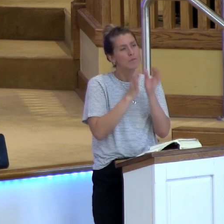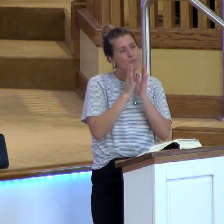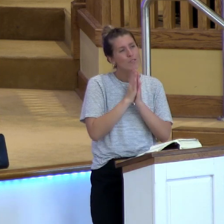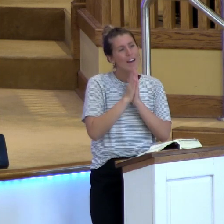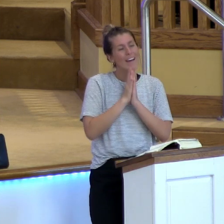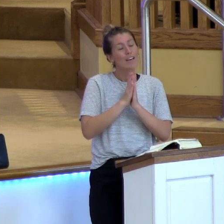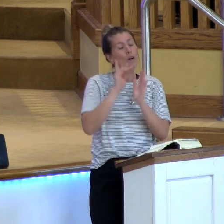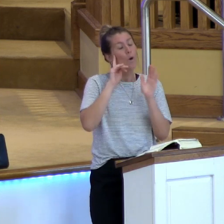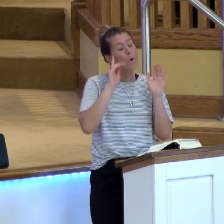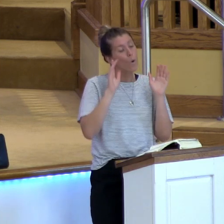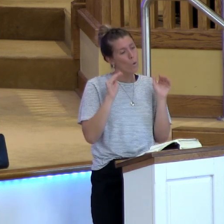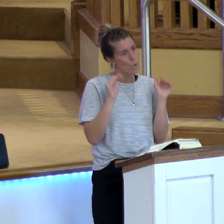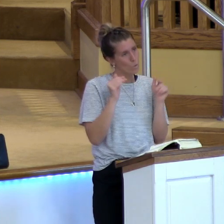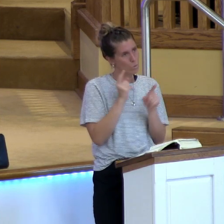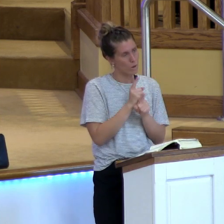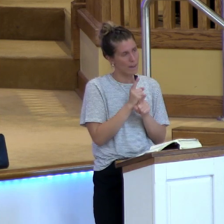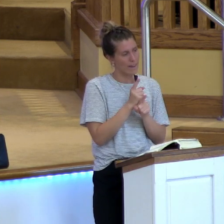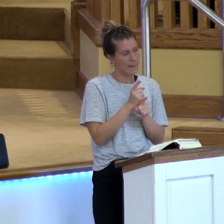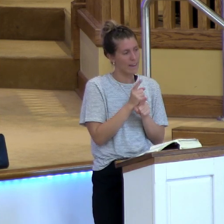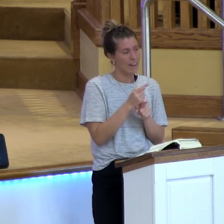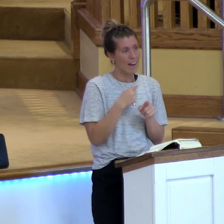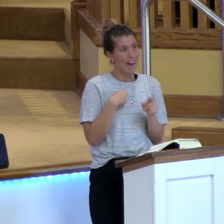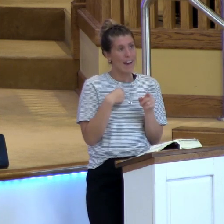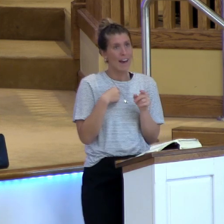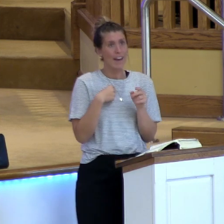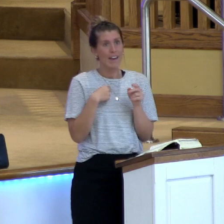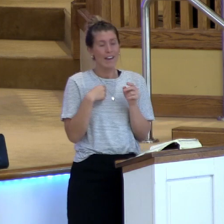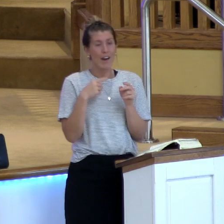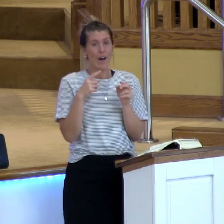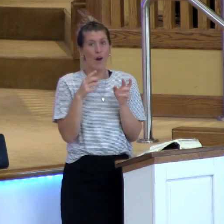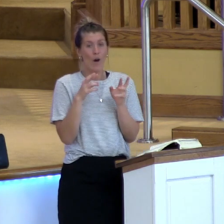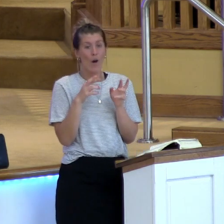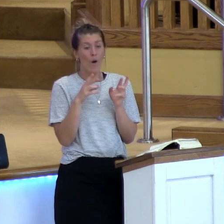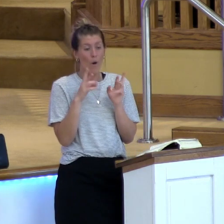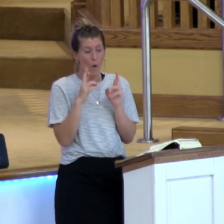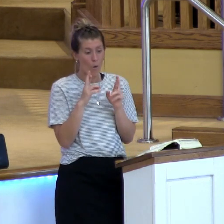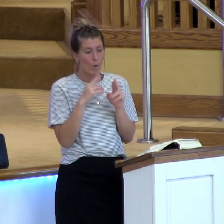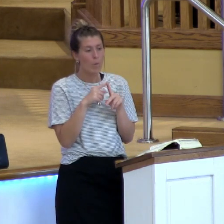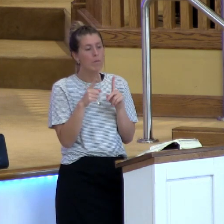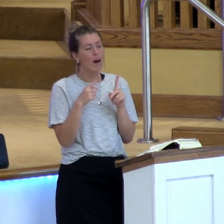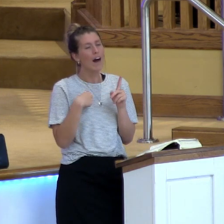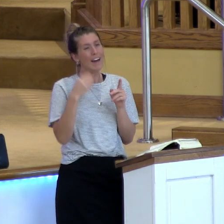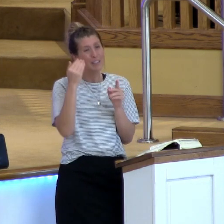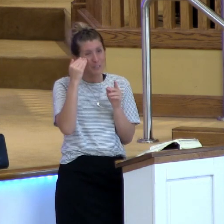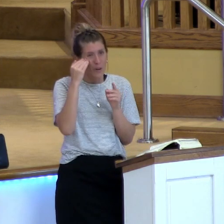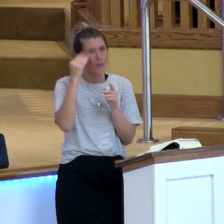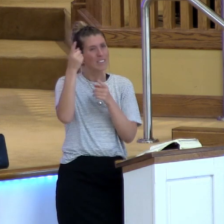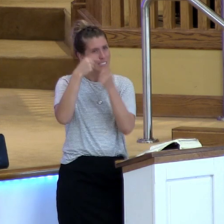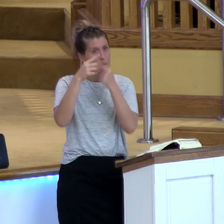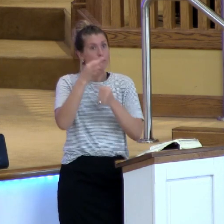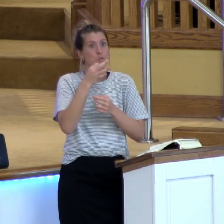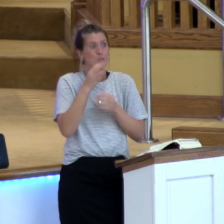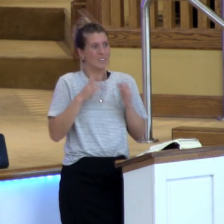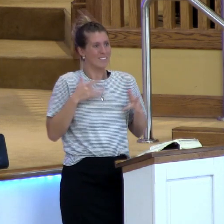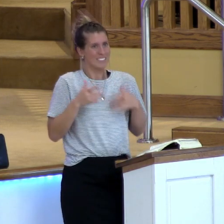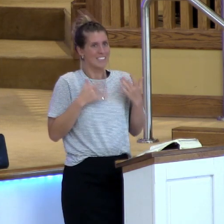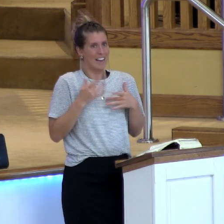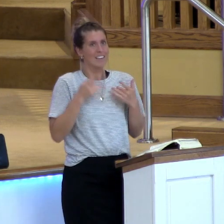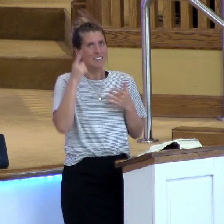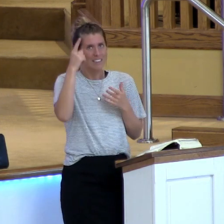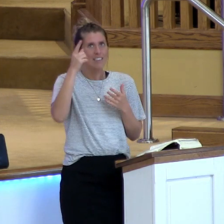of hope. Not like I hope God's coming, but the coming of my Savior